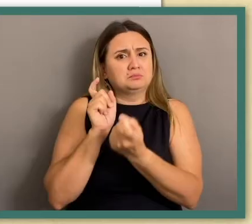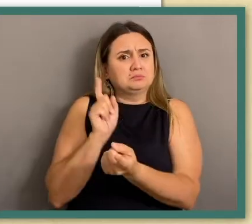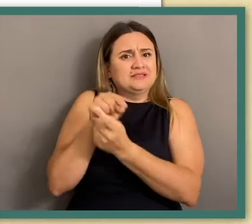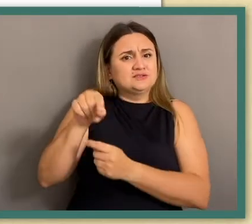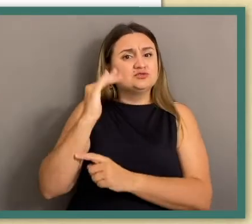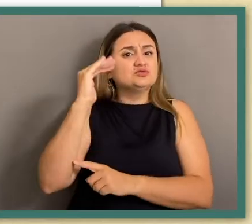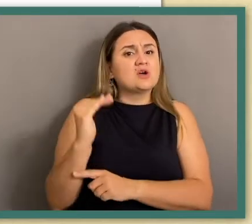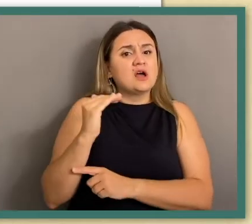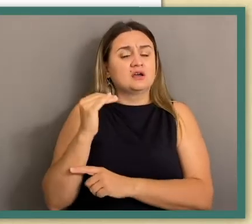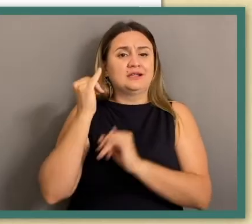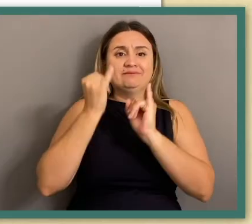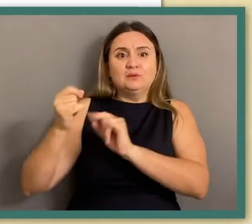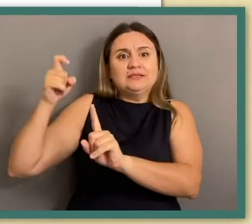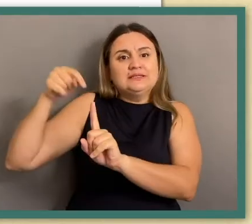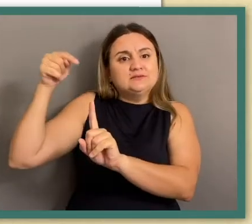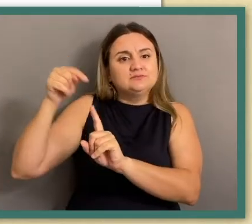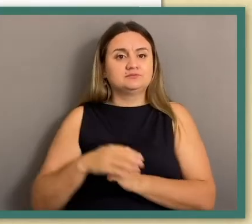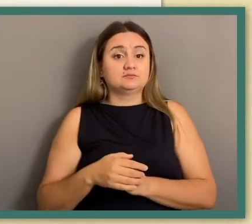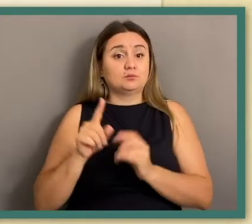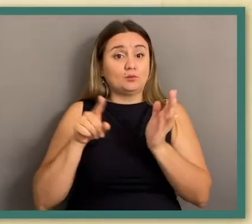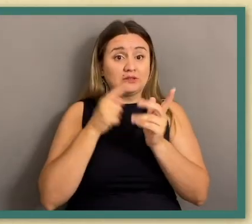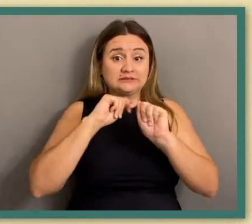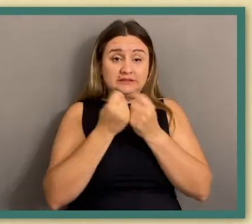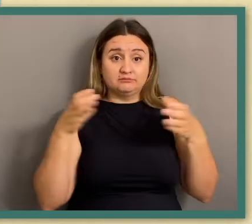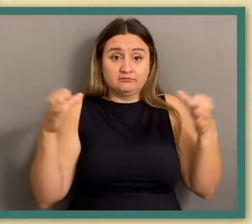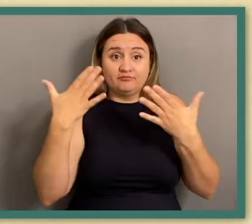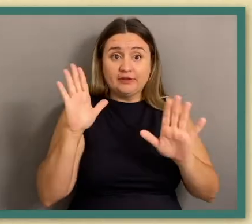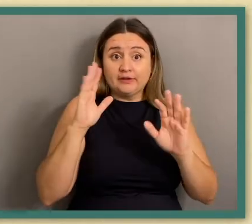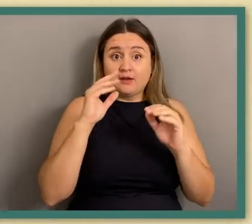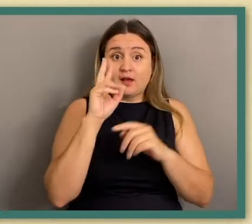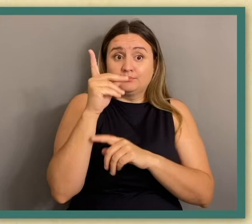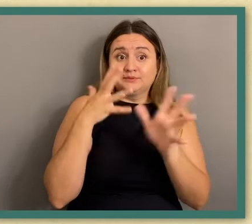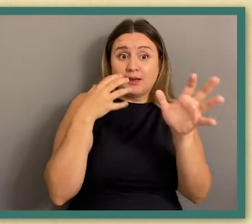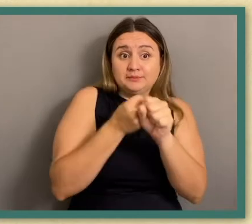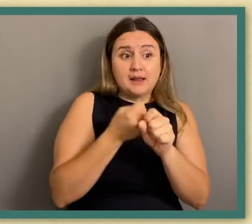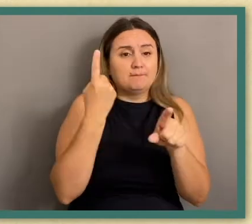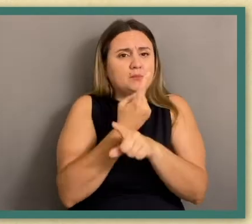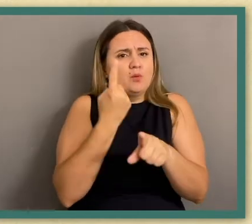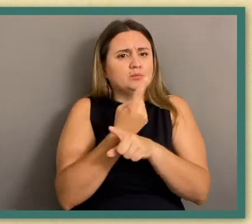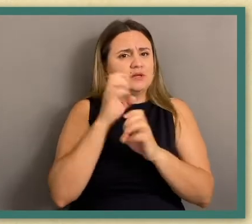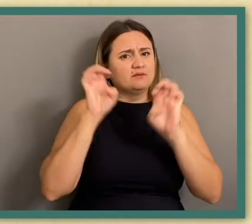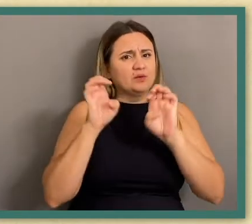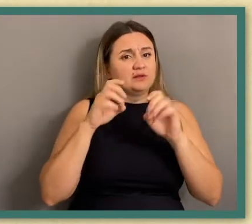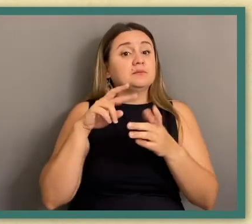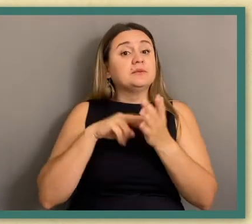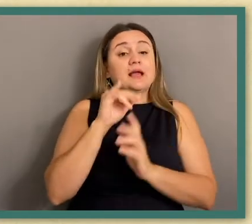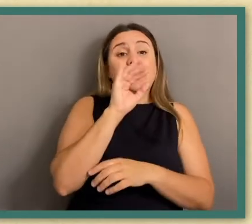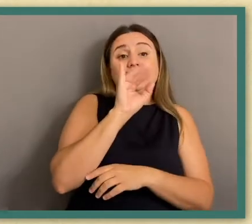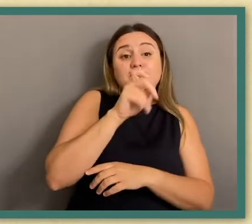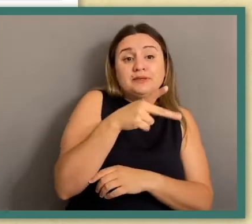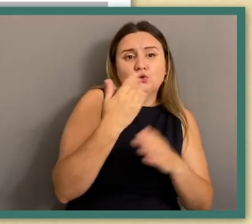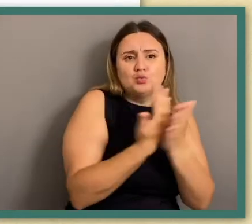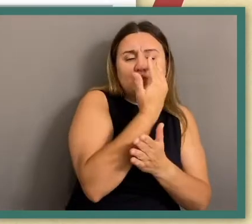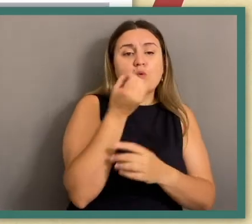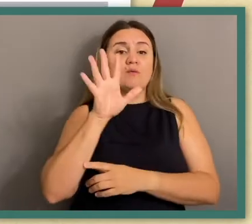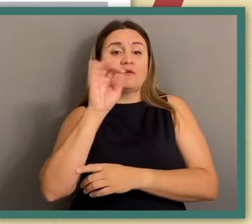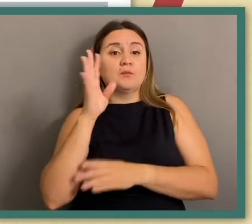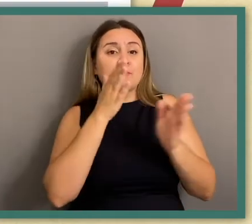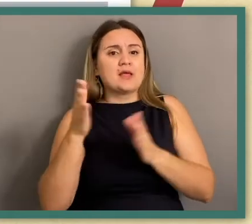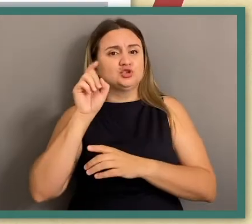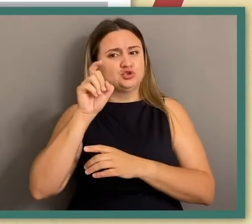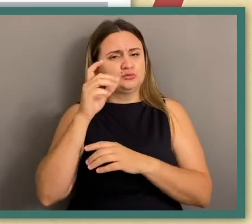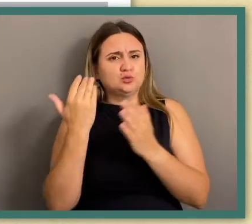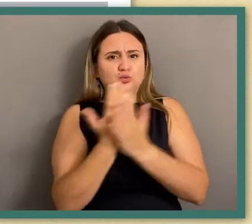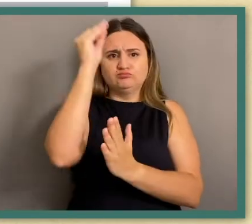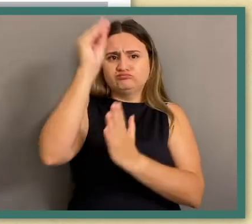your child's individual needs. Once the team has updated appropriate evaluation data, a new IEP or 504 plan